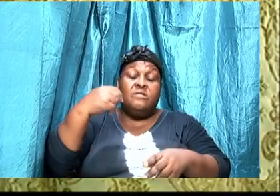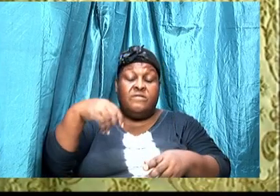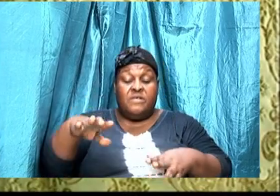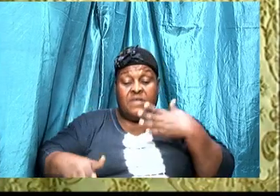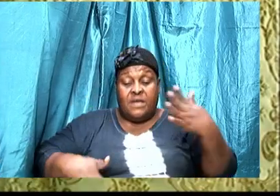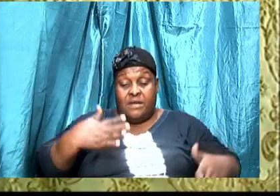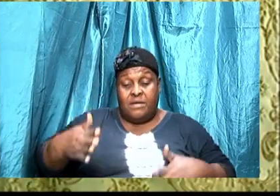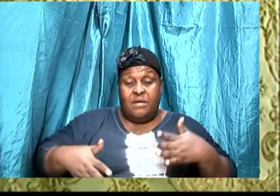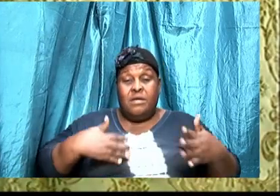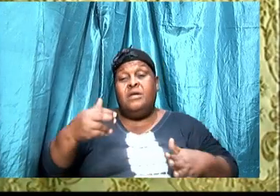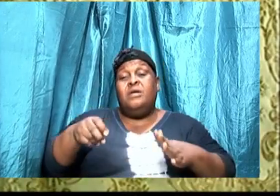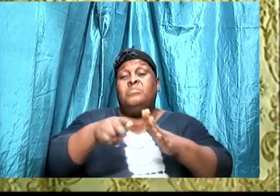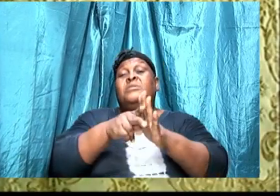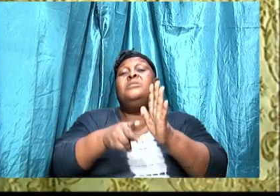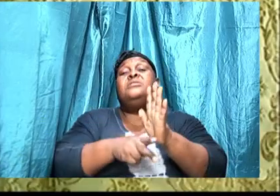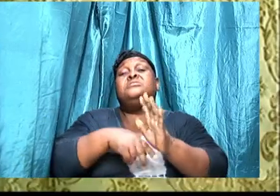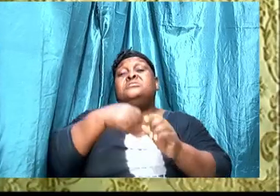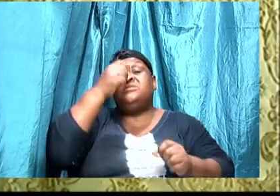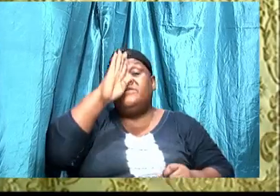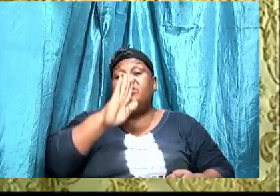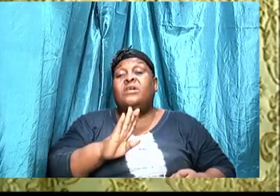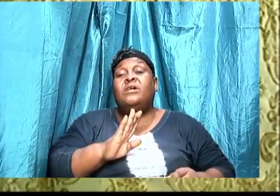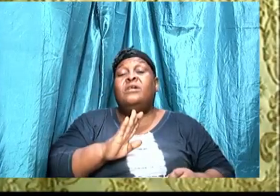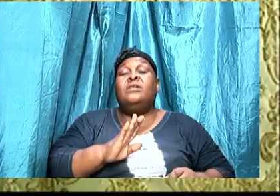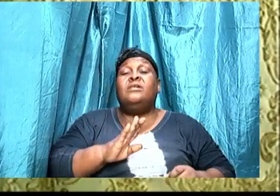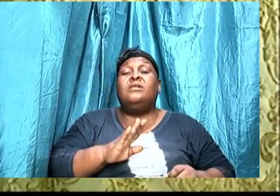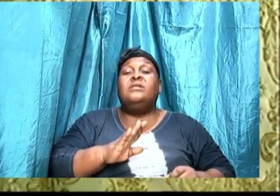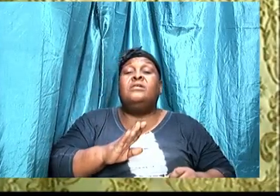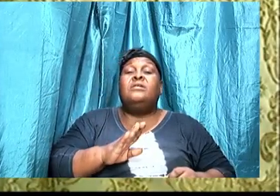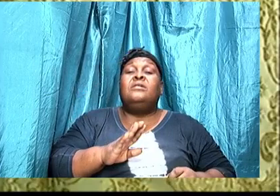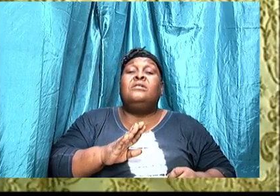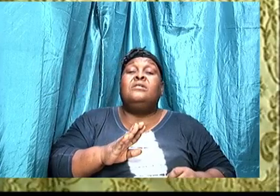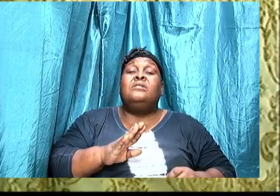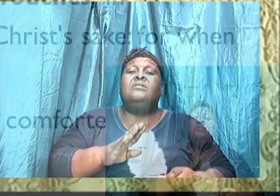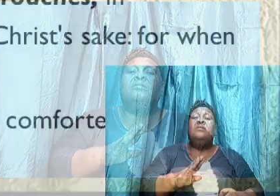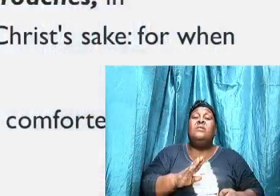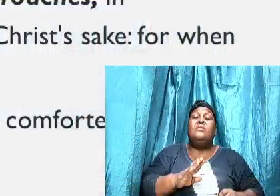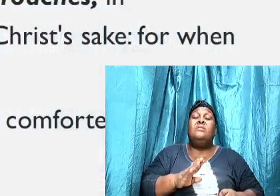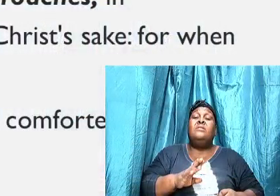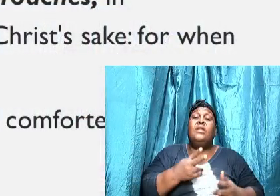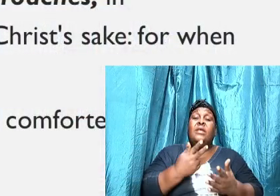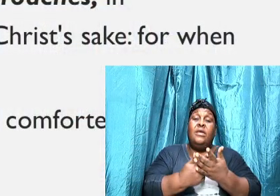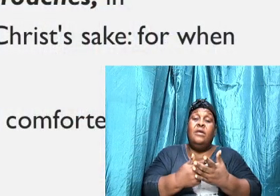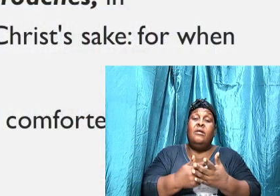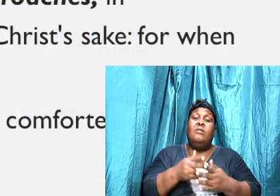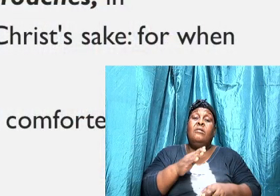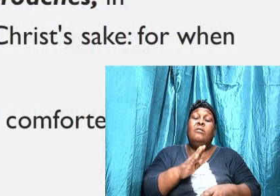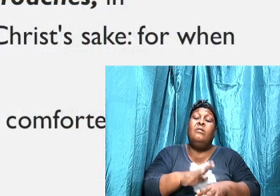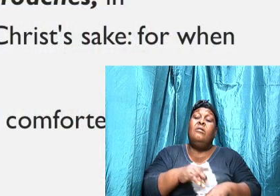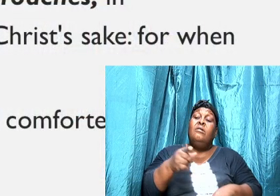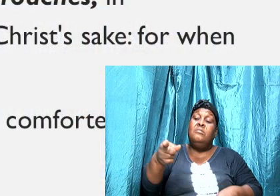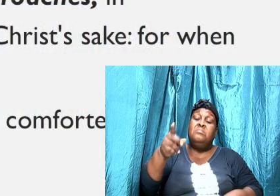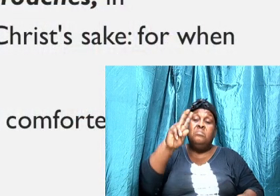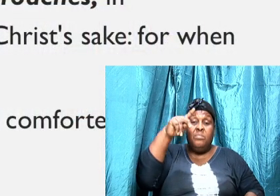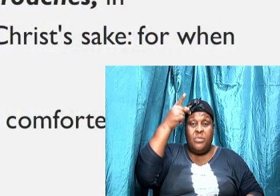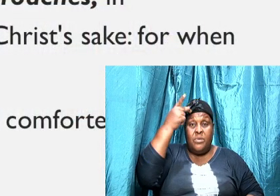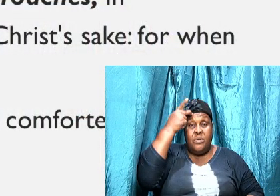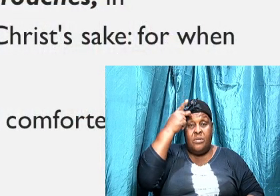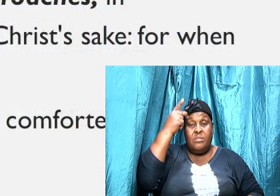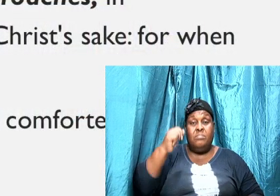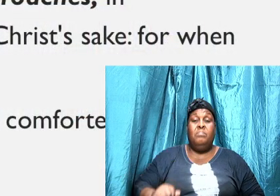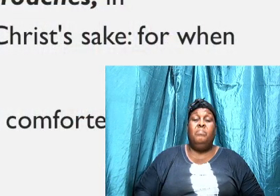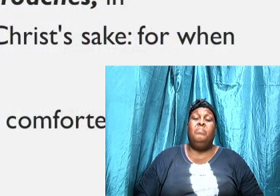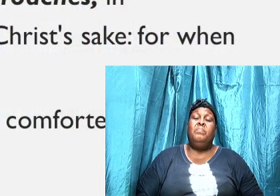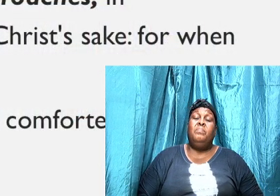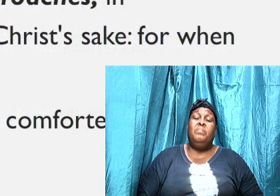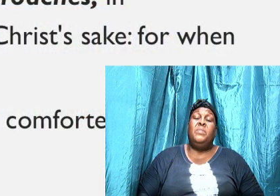of God to rest upon him. Amen. And so even Jesus himself speaks